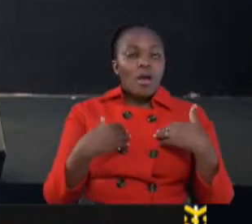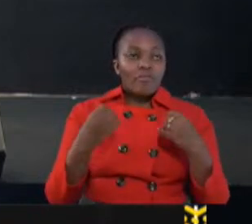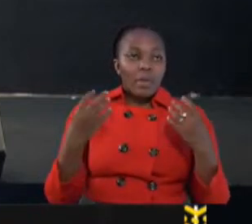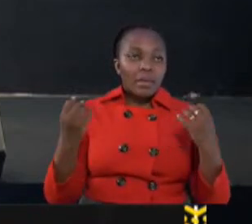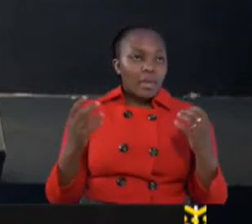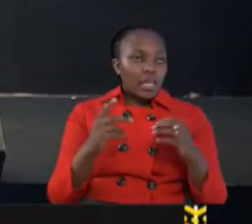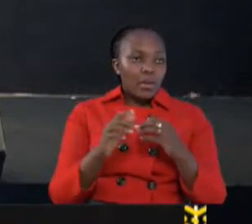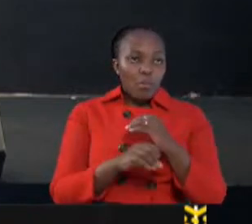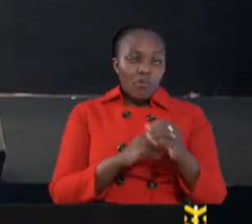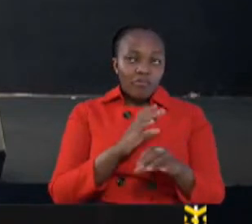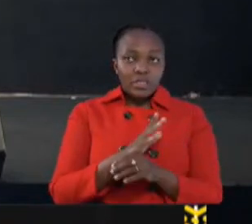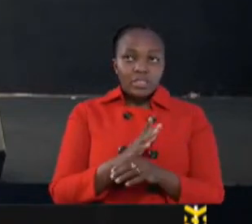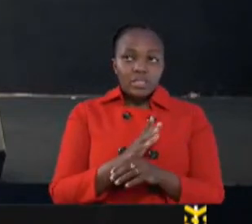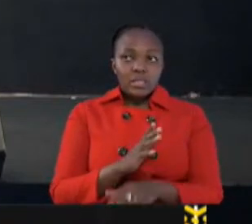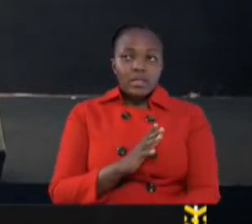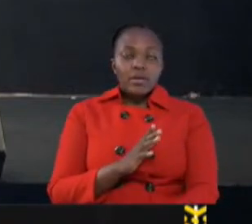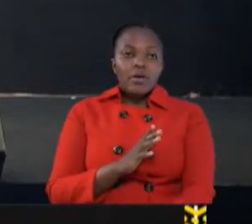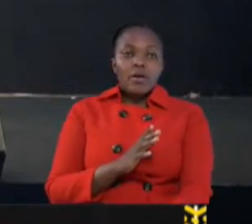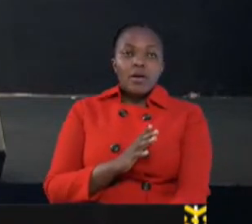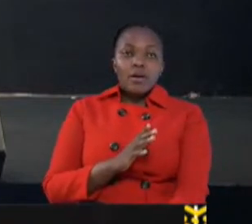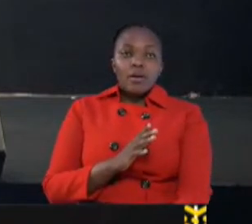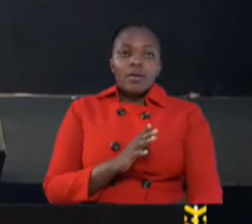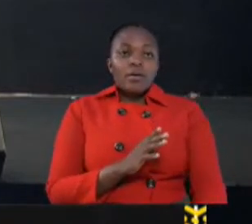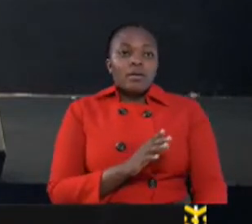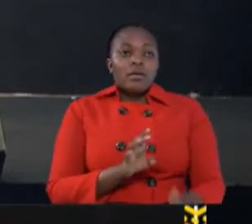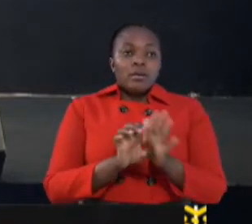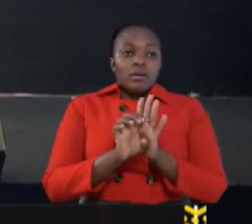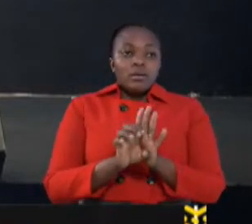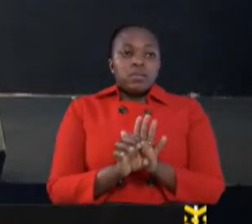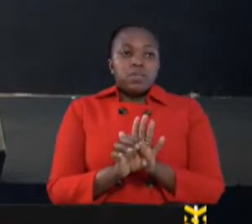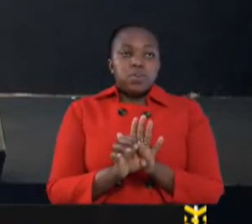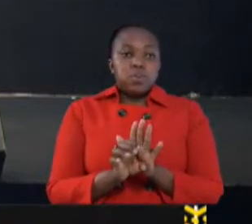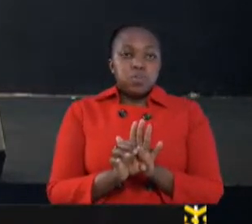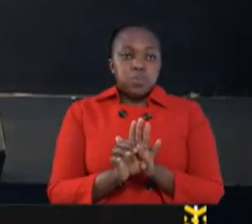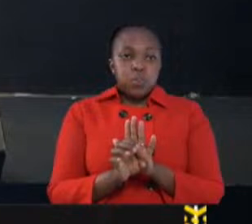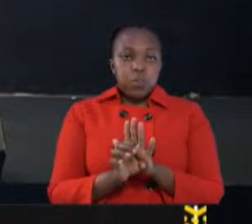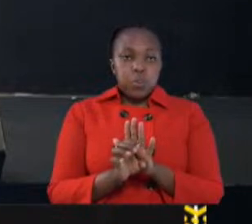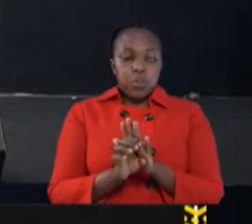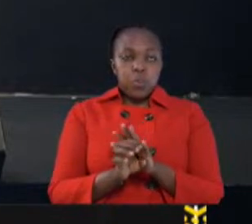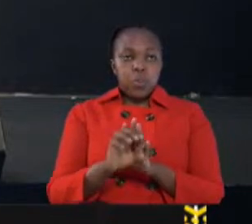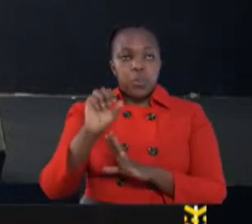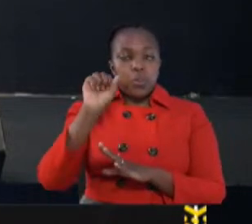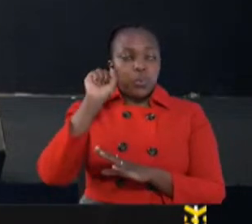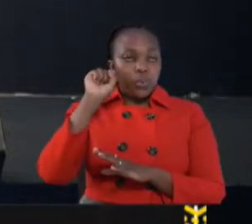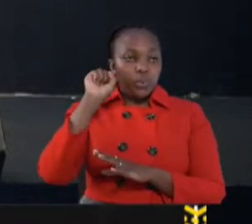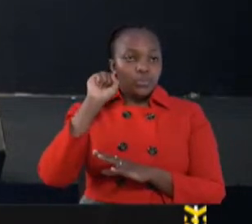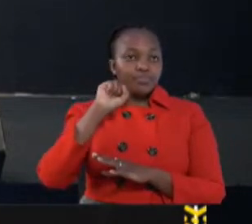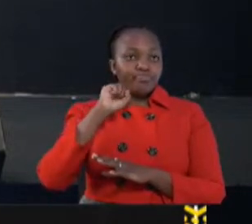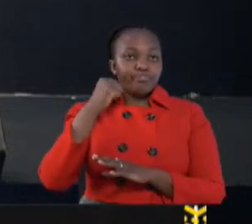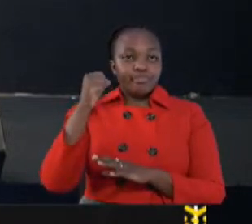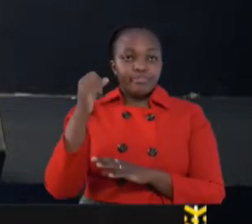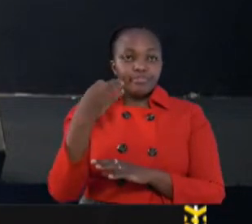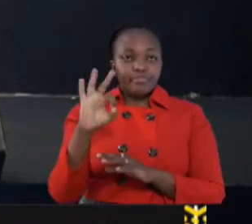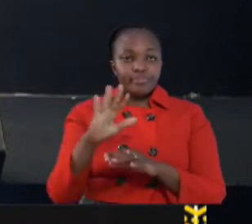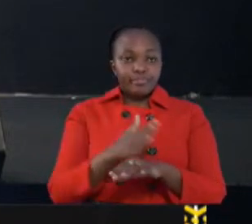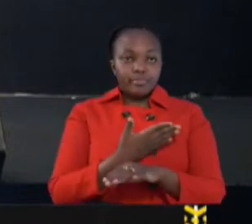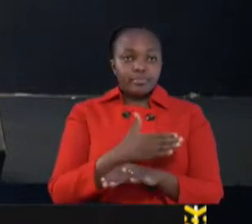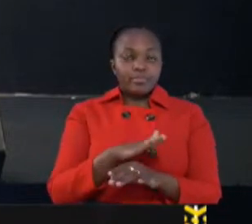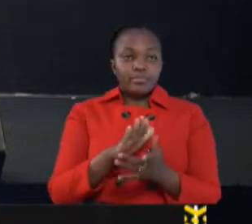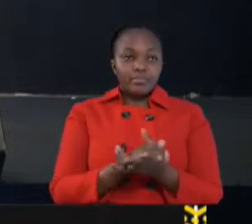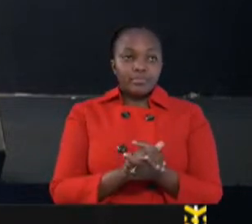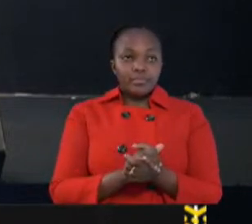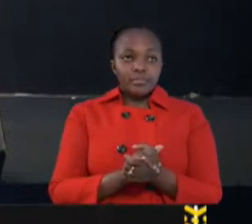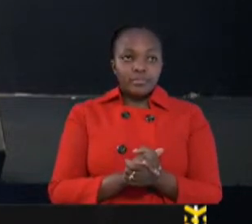film. For example, Sound of Music. A lot of us might still remember some of the songs from Sound of Music, maybe whilst